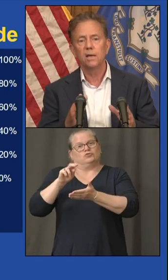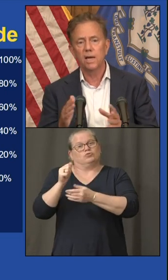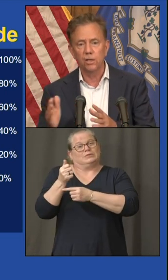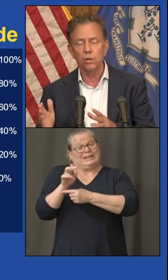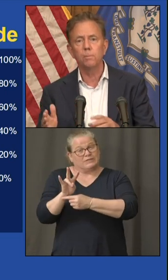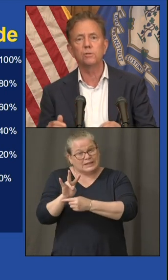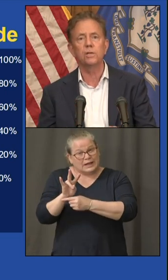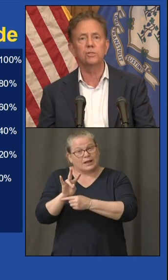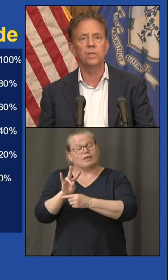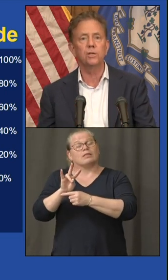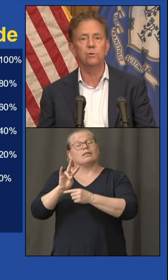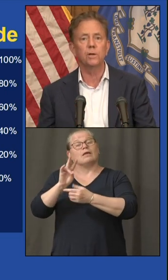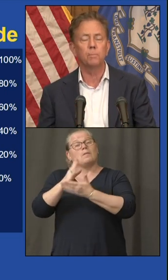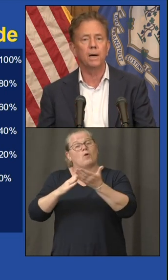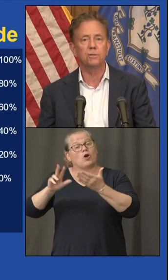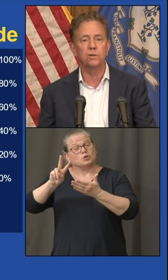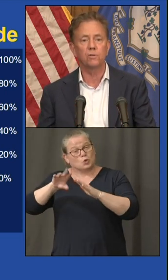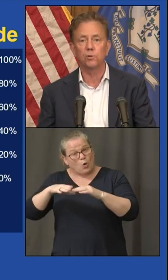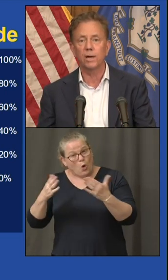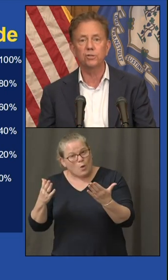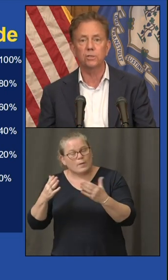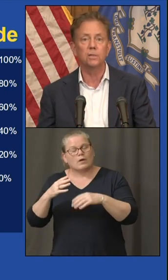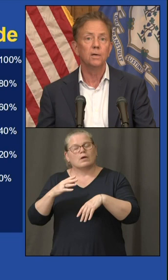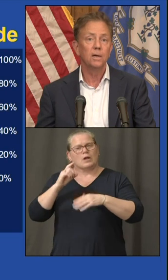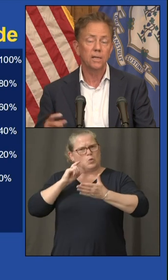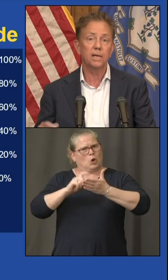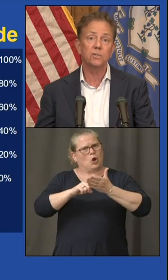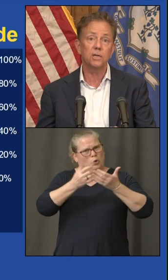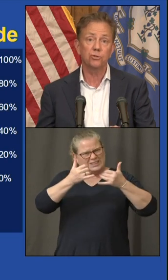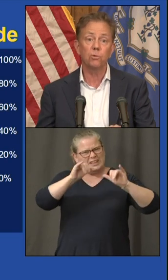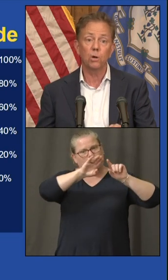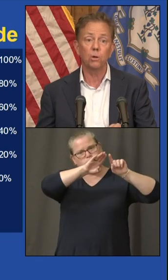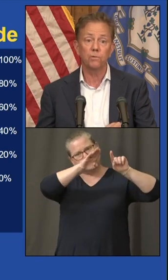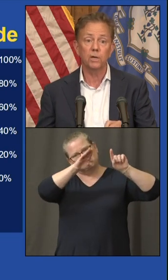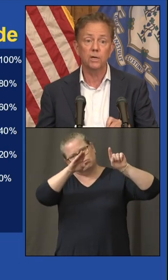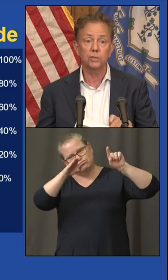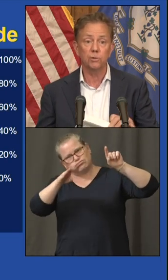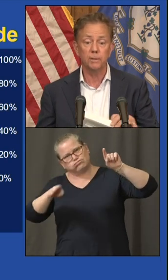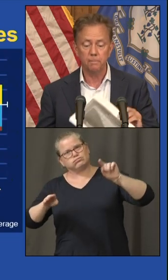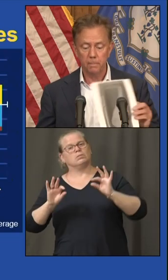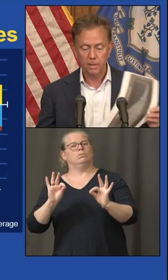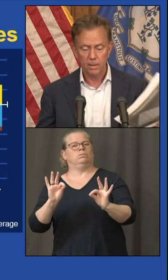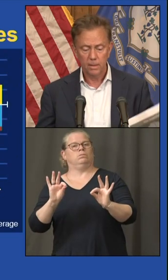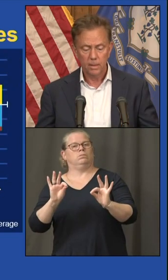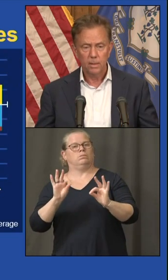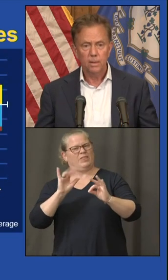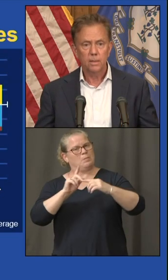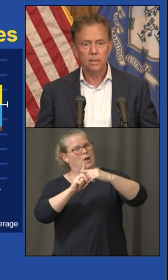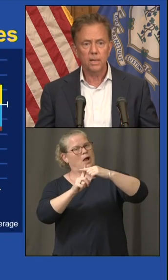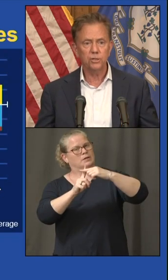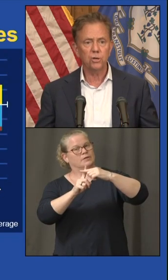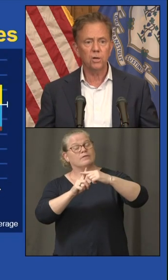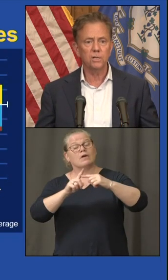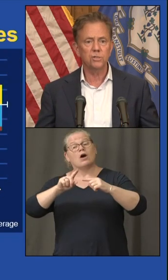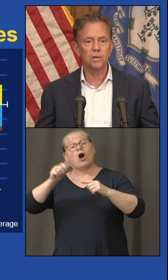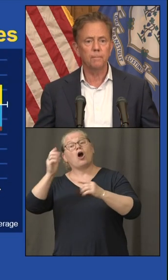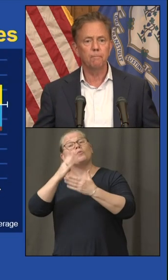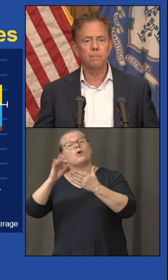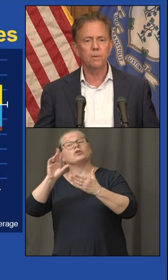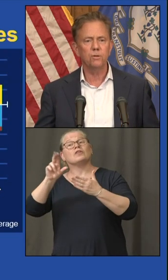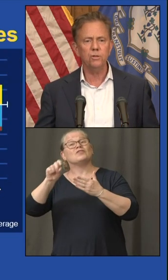17th. And the numbers continue in a positive direction. And that's not true all over the country. The next chart